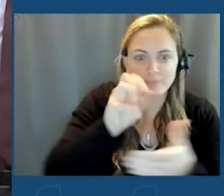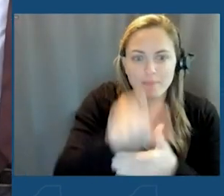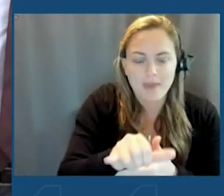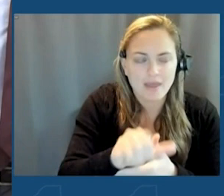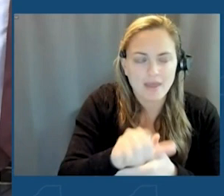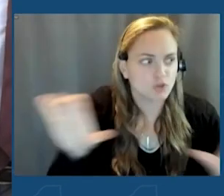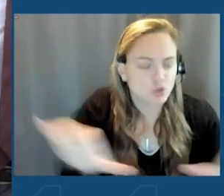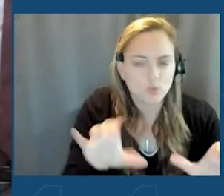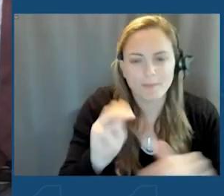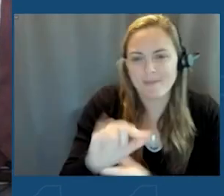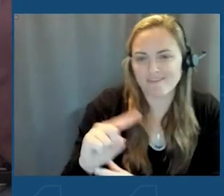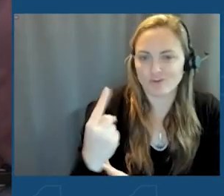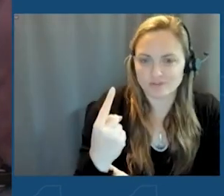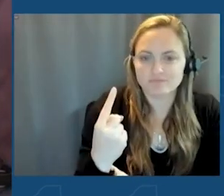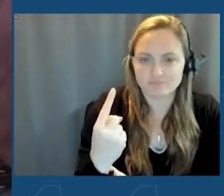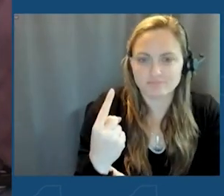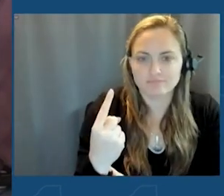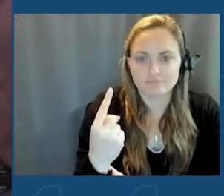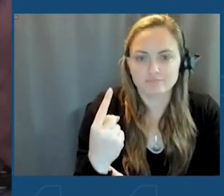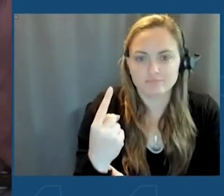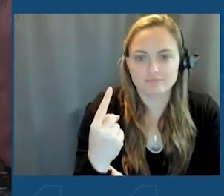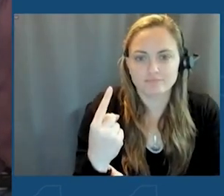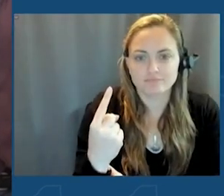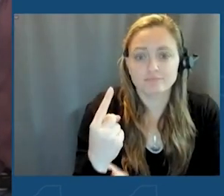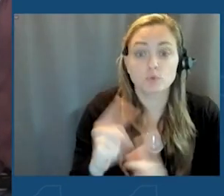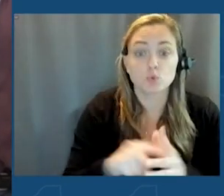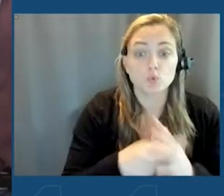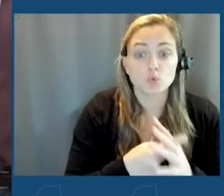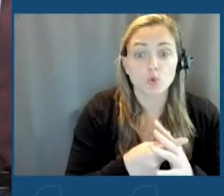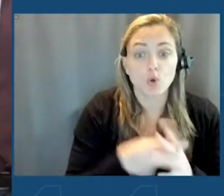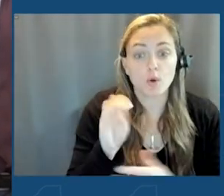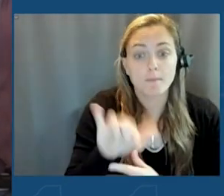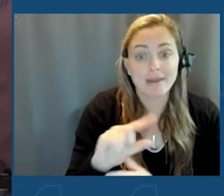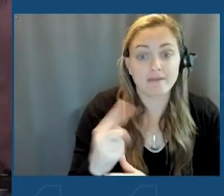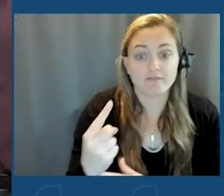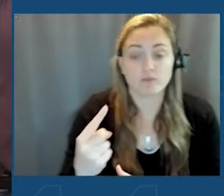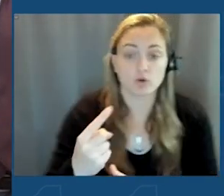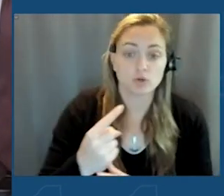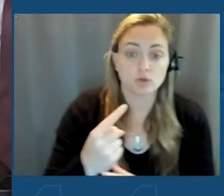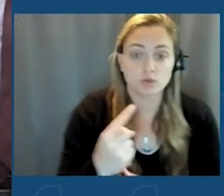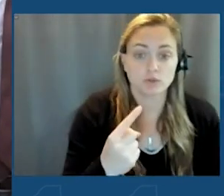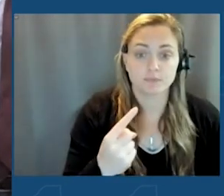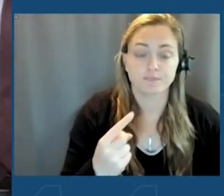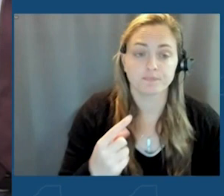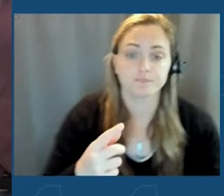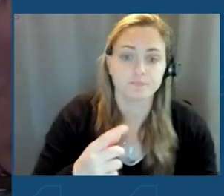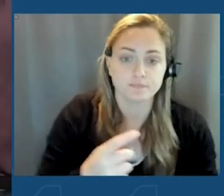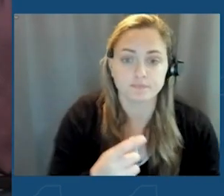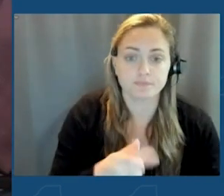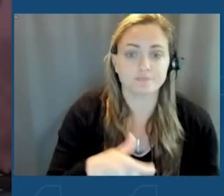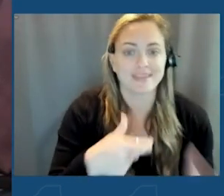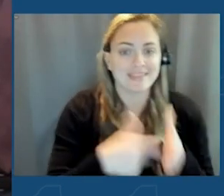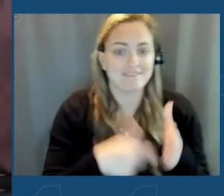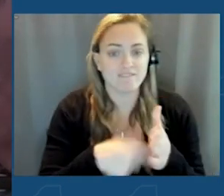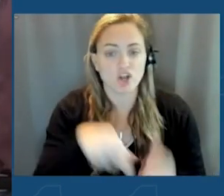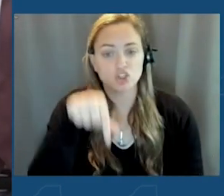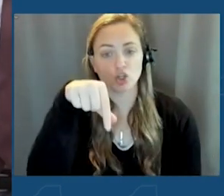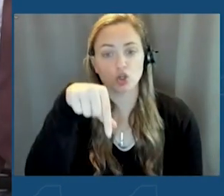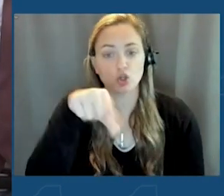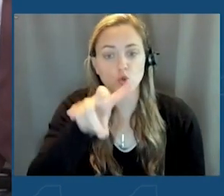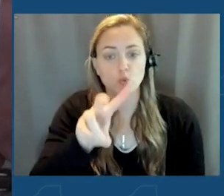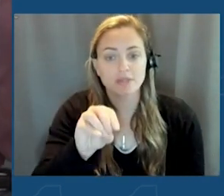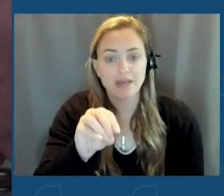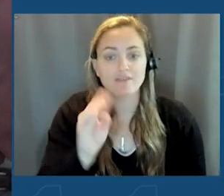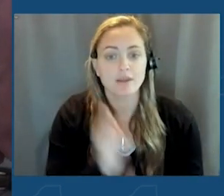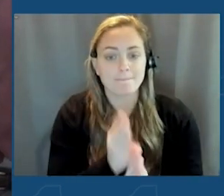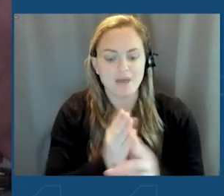May 1st. So starting May 1st, the fares on the Q70 bus will be